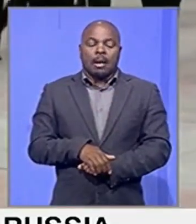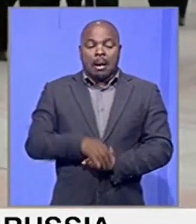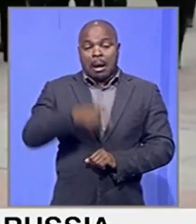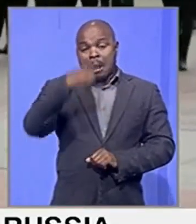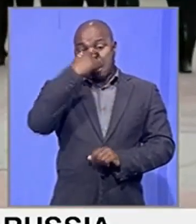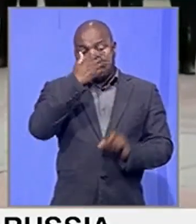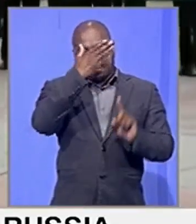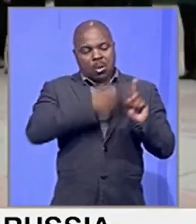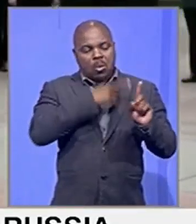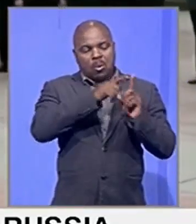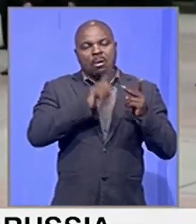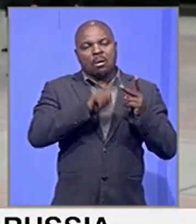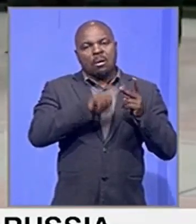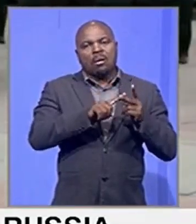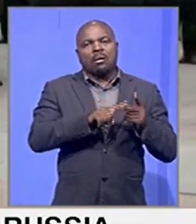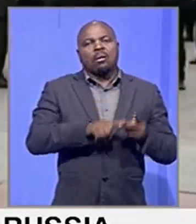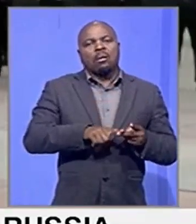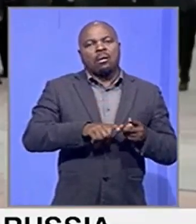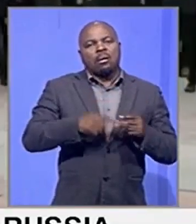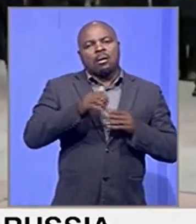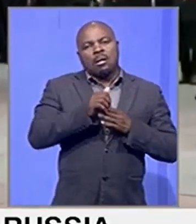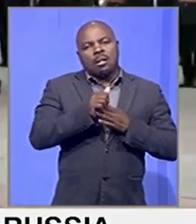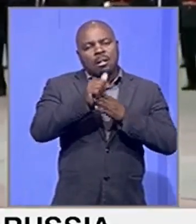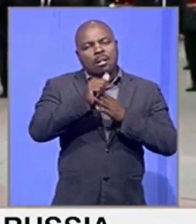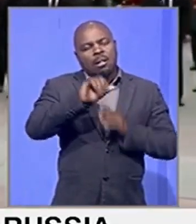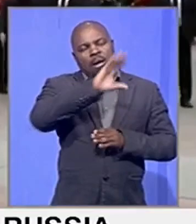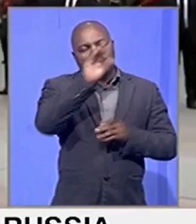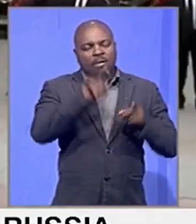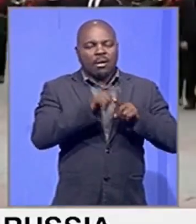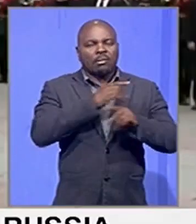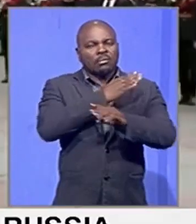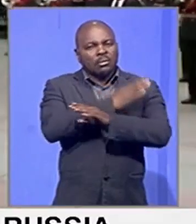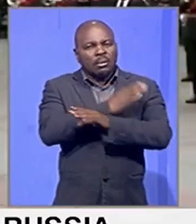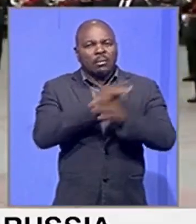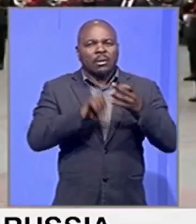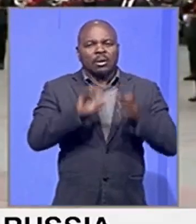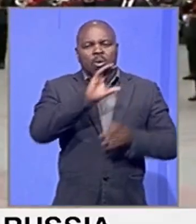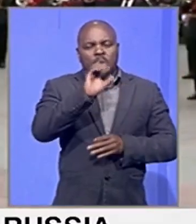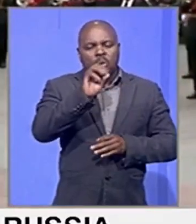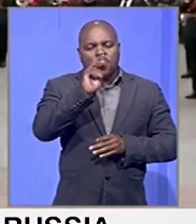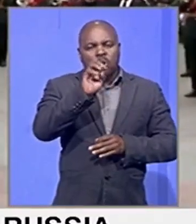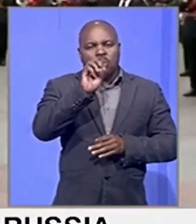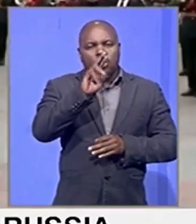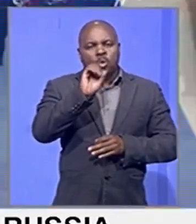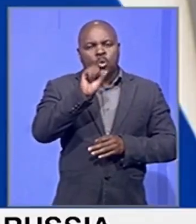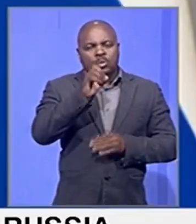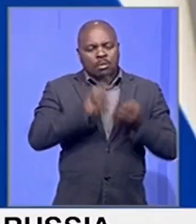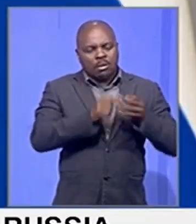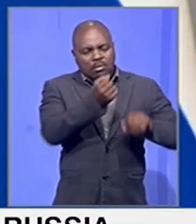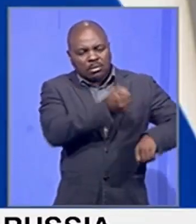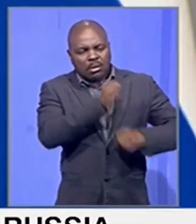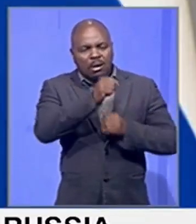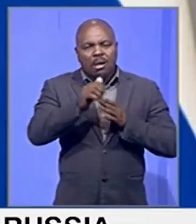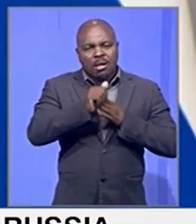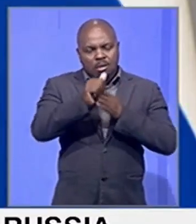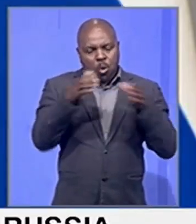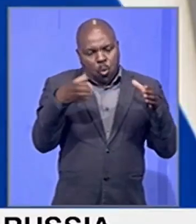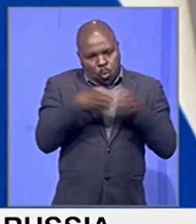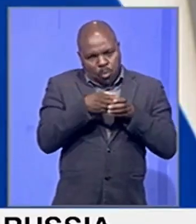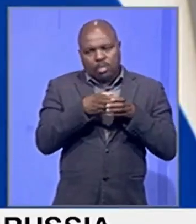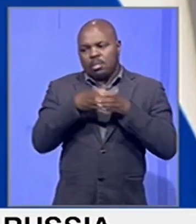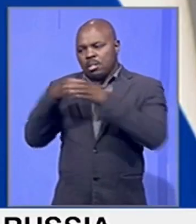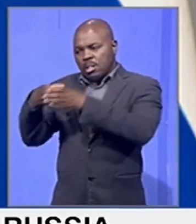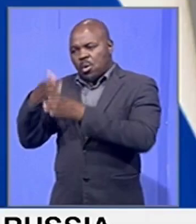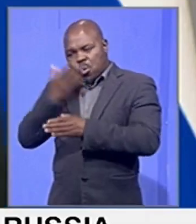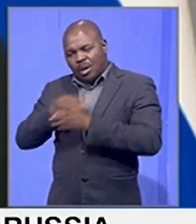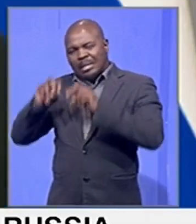Ramaphosa o a patilweng ke baeteledipele ba dinaga tsa Afrika di akaretsa Zambia, Comoros le Senegal mo maitekong a go lere leano la go rarabolola